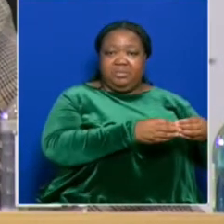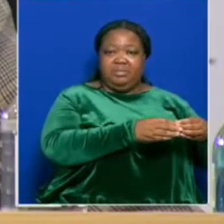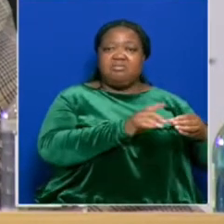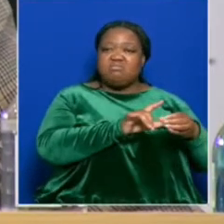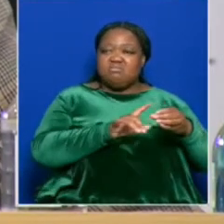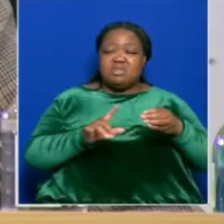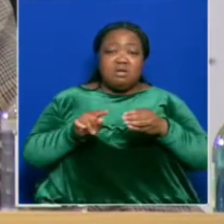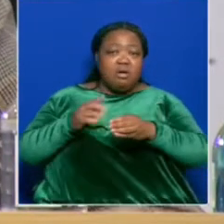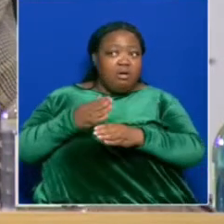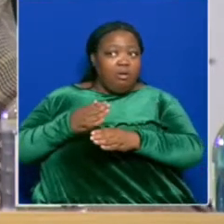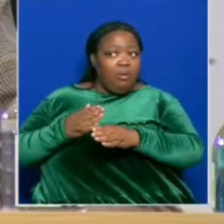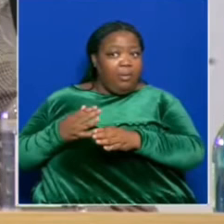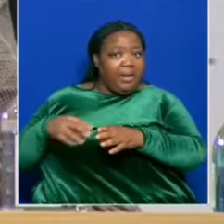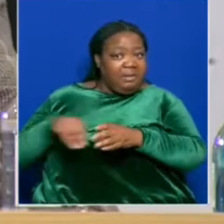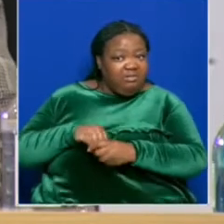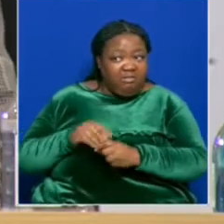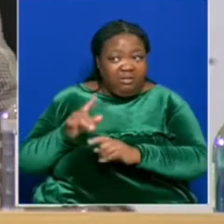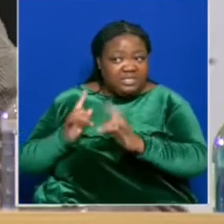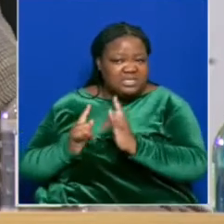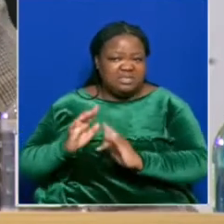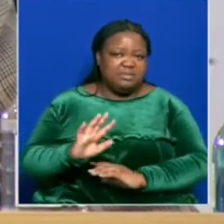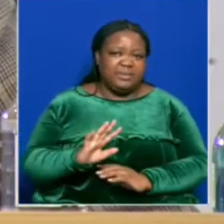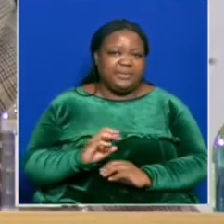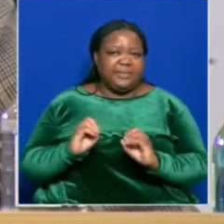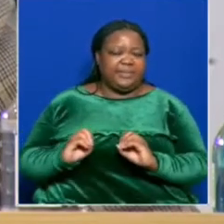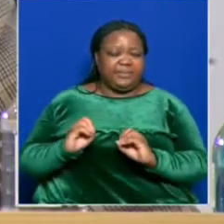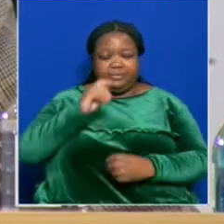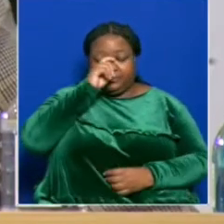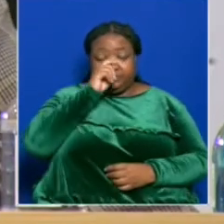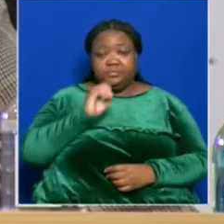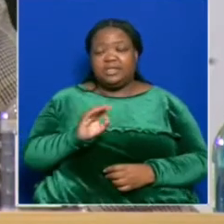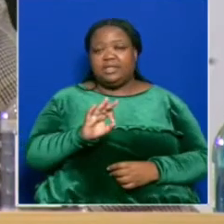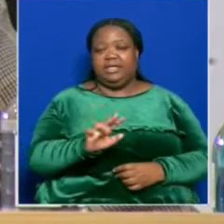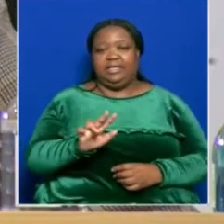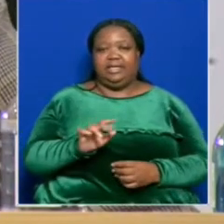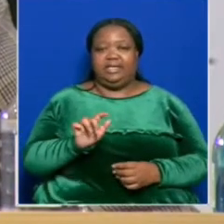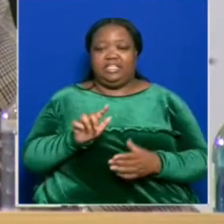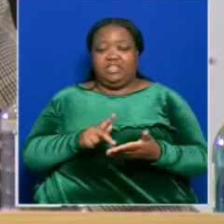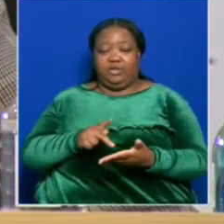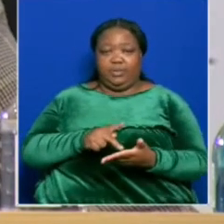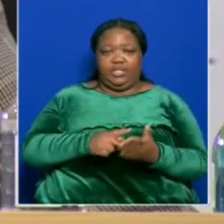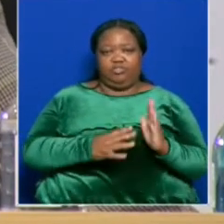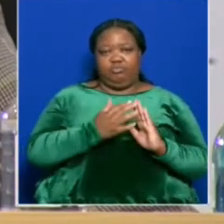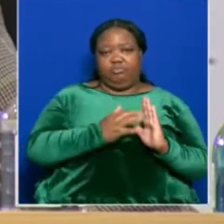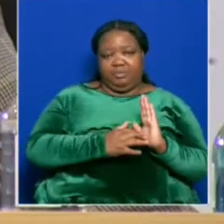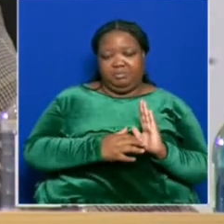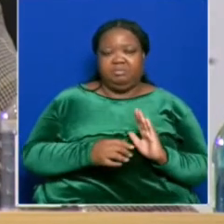come up on page number 387, for argument's sake. On 387,